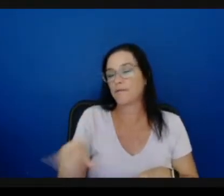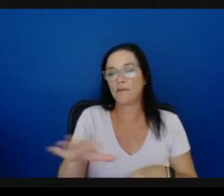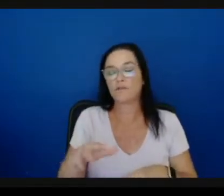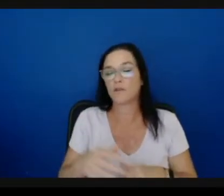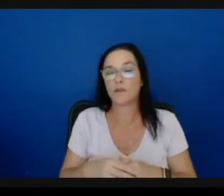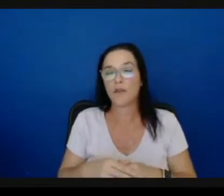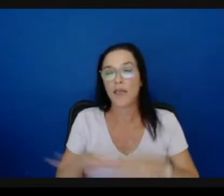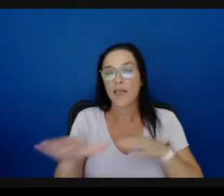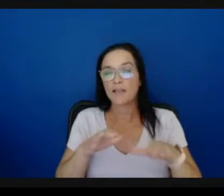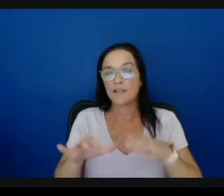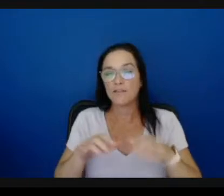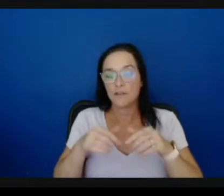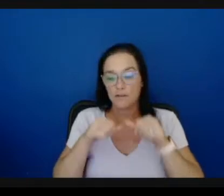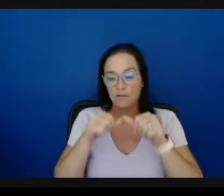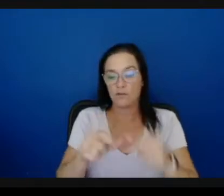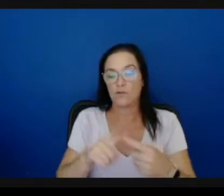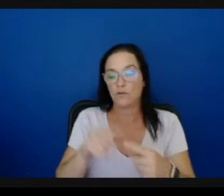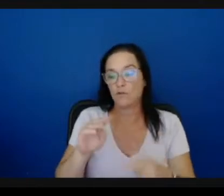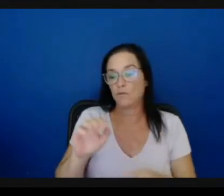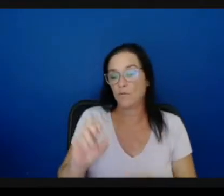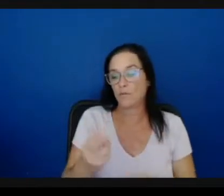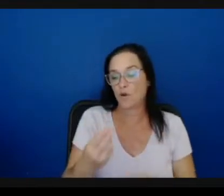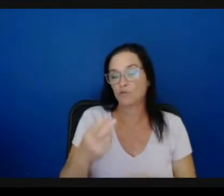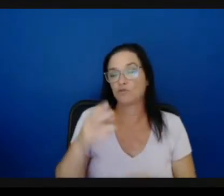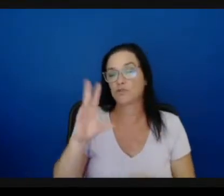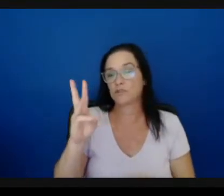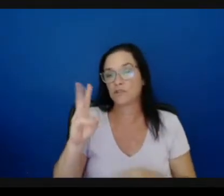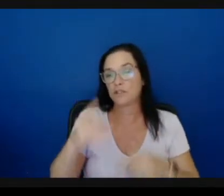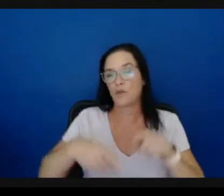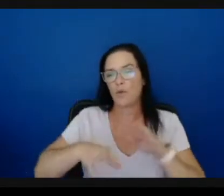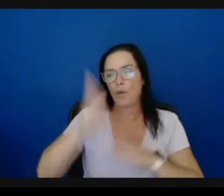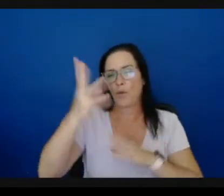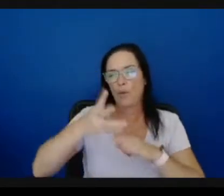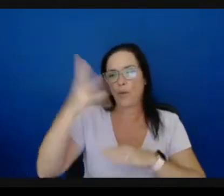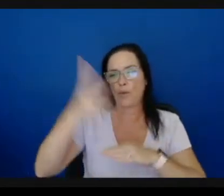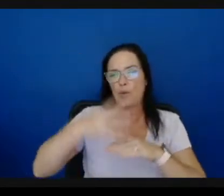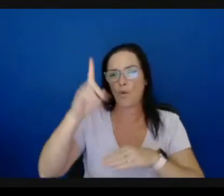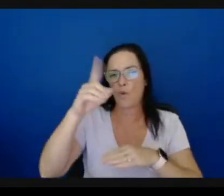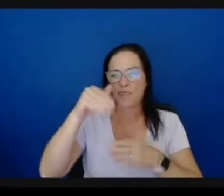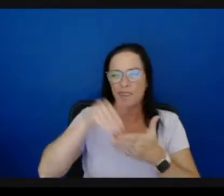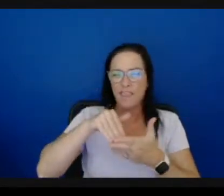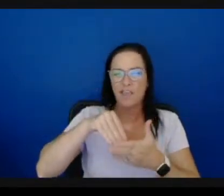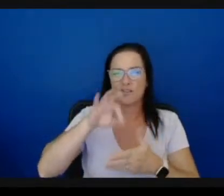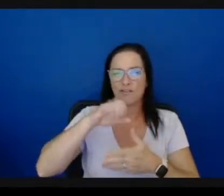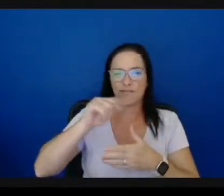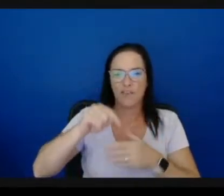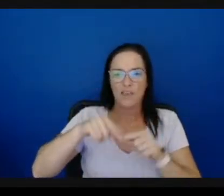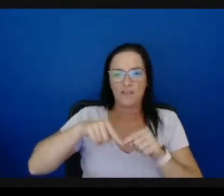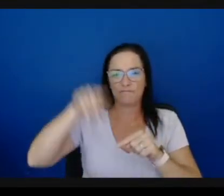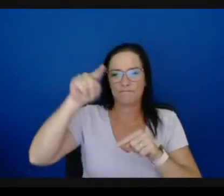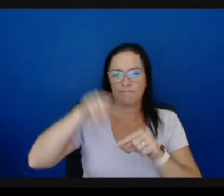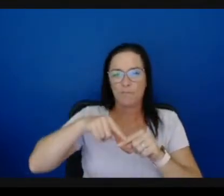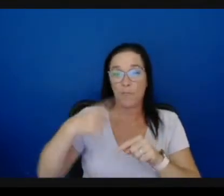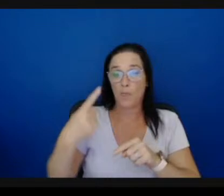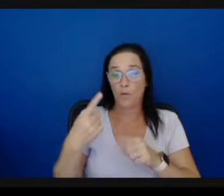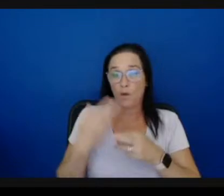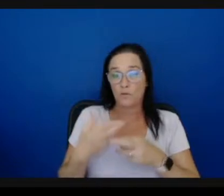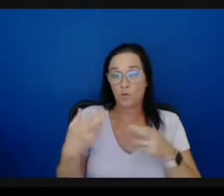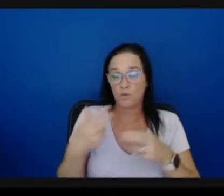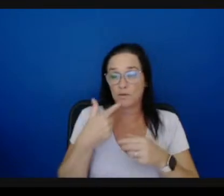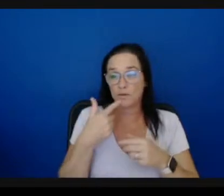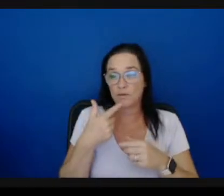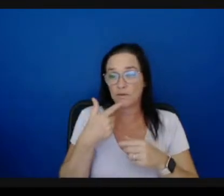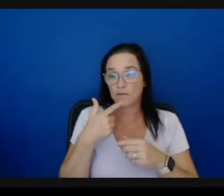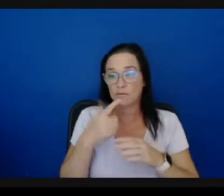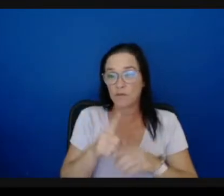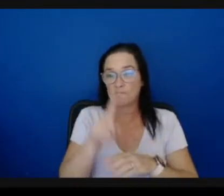until March 6th, with lava jets shooting up to a height of 1,000 feet at times. One source was just at the outskirts